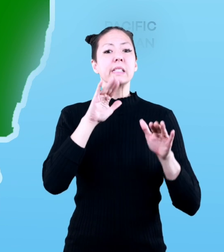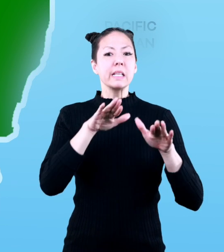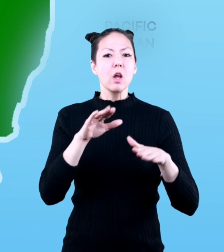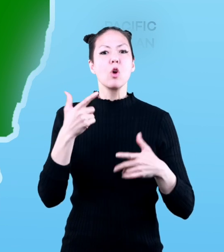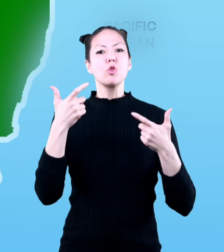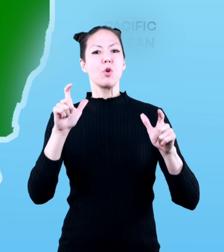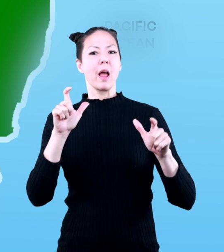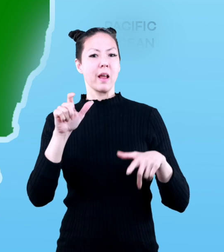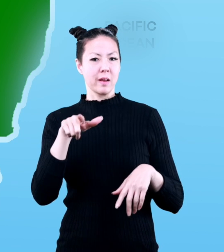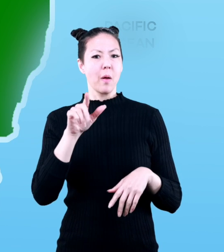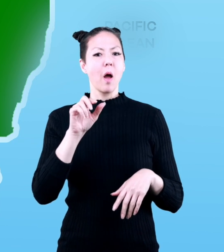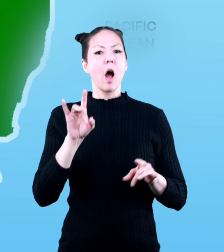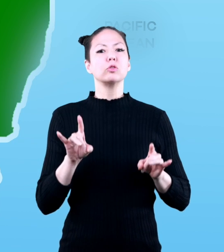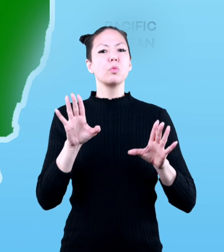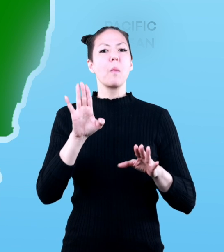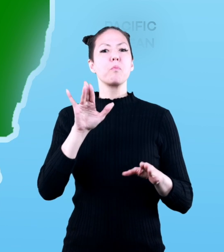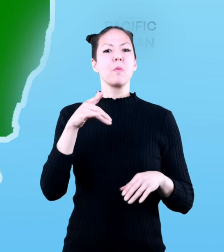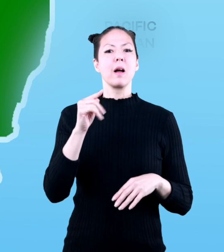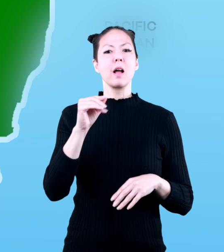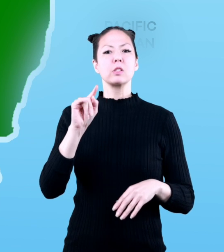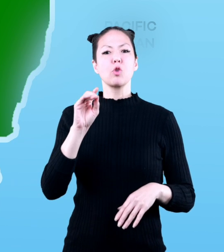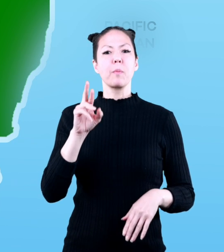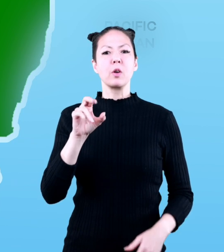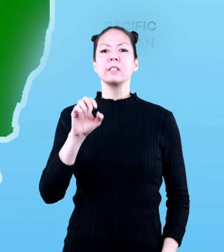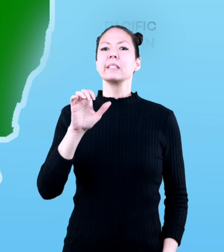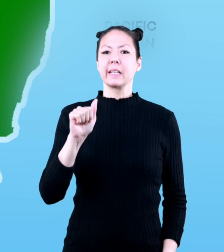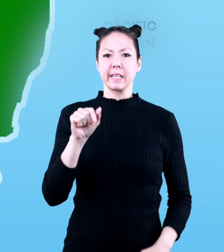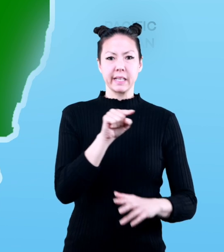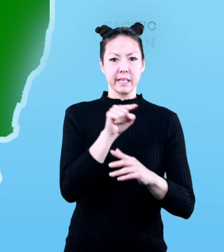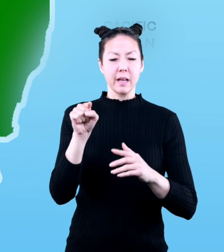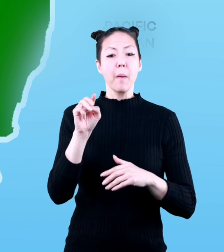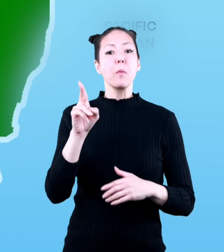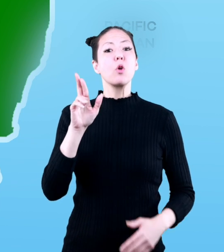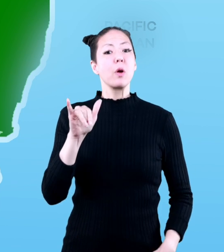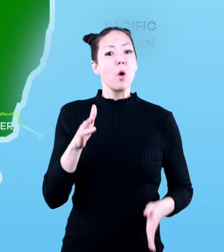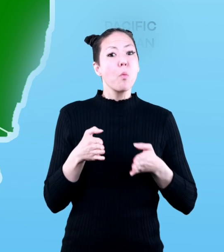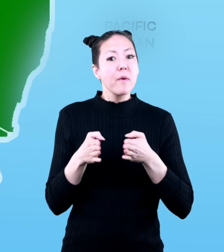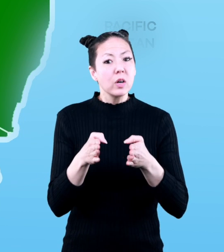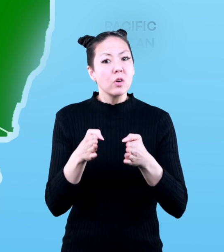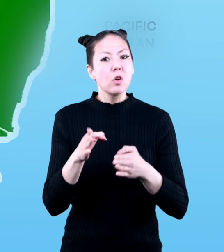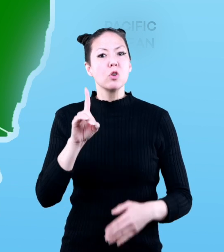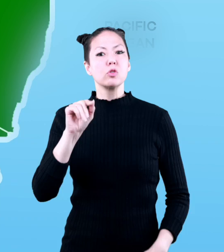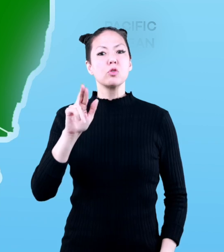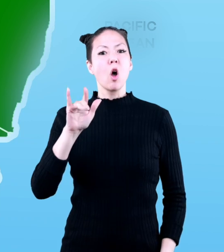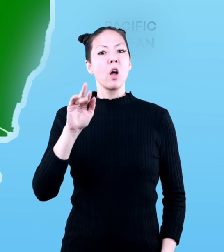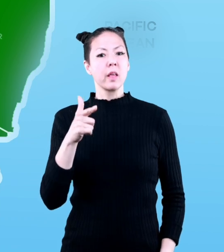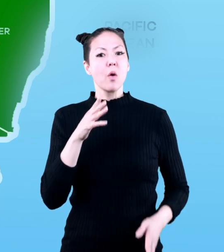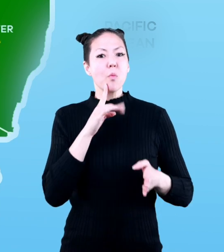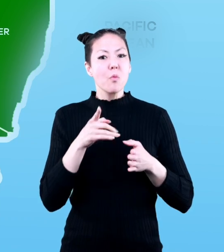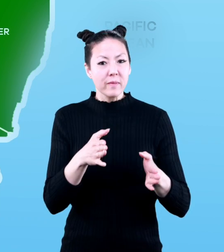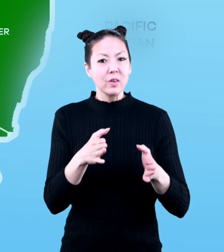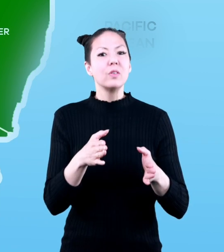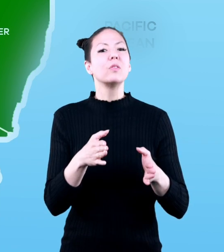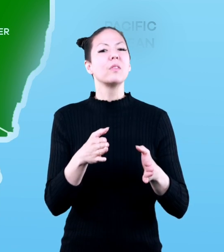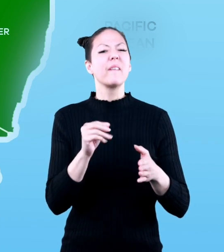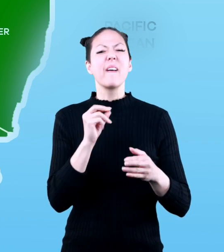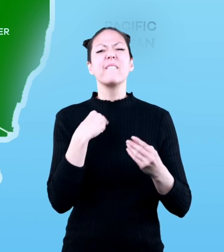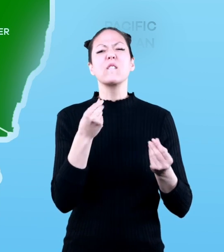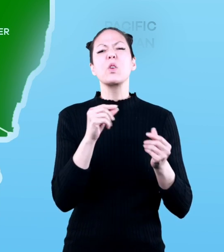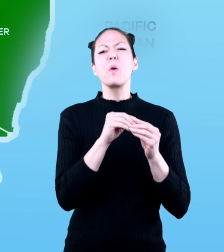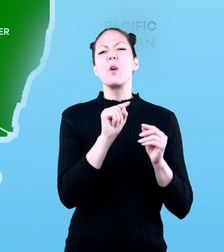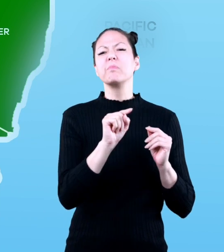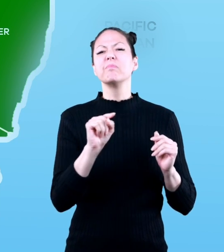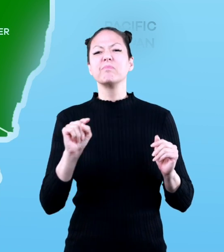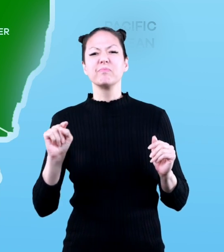The Coral Sea, Great Australian Bight, Timor Sea, Murray Rivers, and Darling